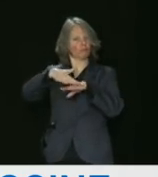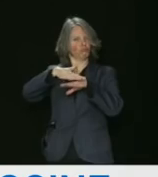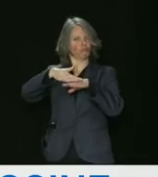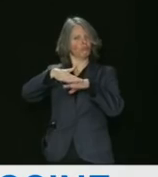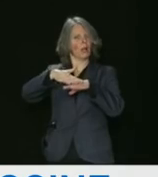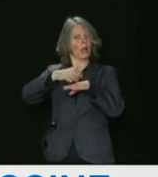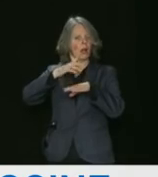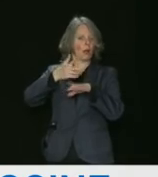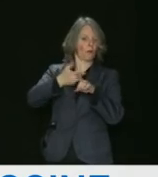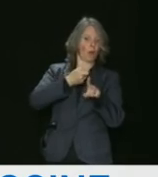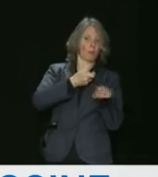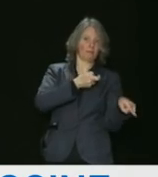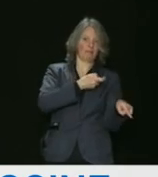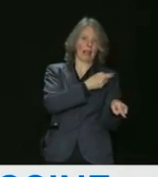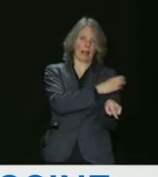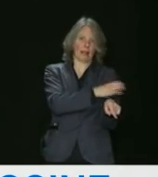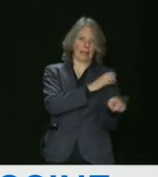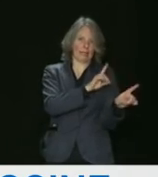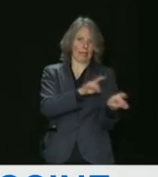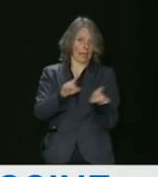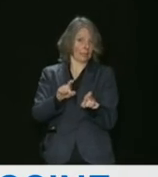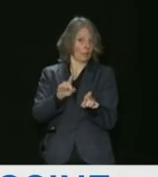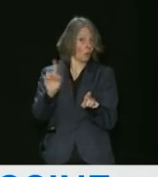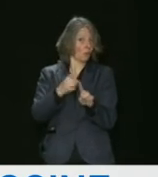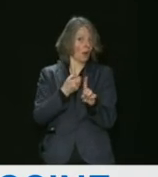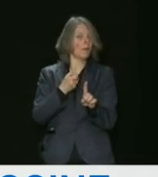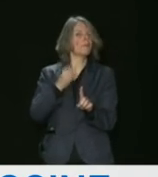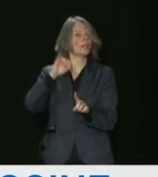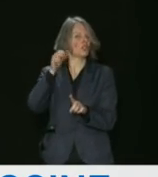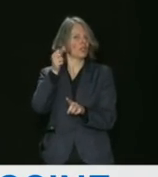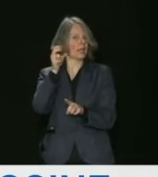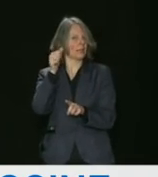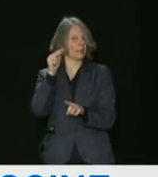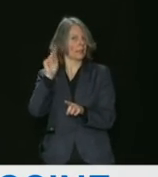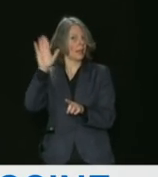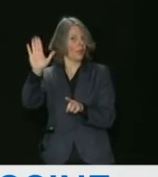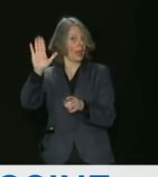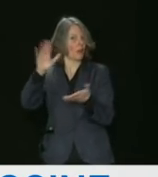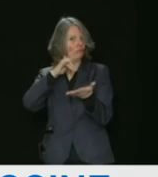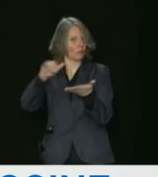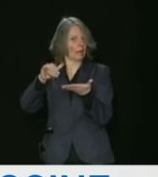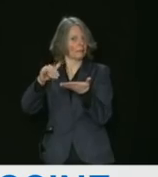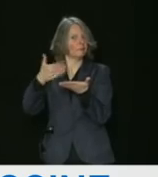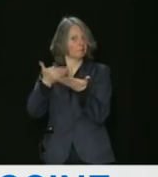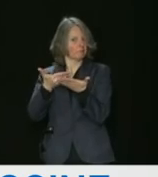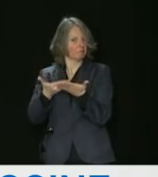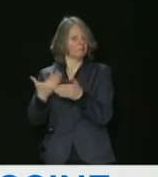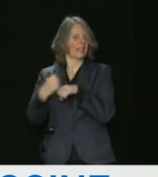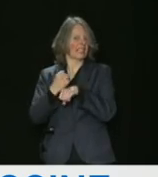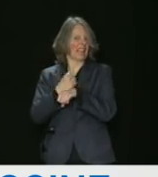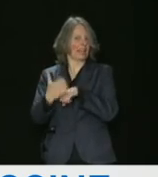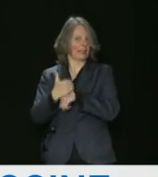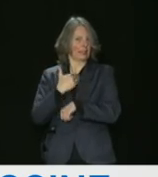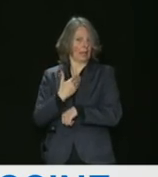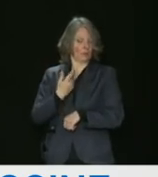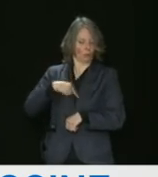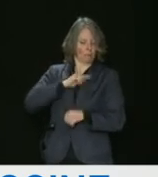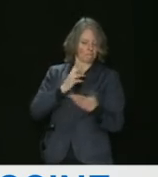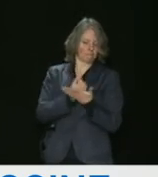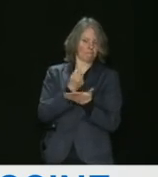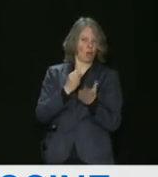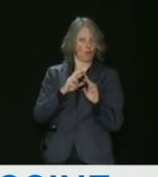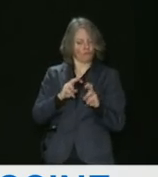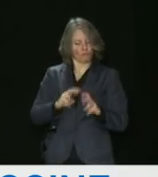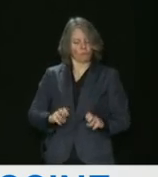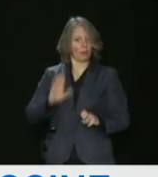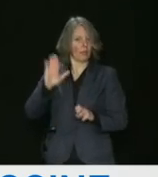clinical trials submitted by Jansen to Health Canada for the approval of the vaccine. Obviously, there is data when we look